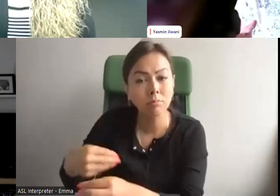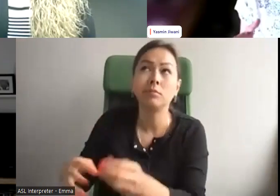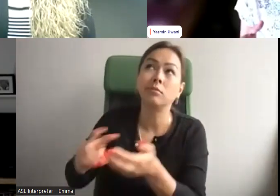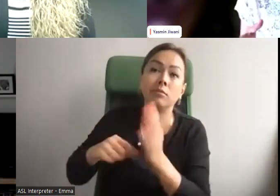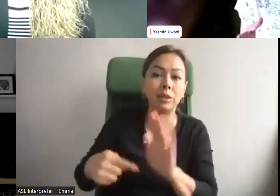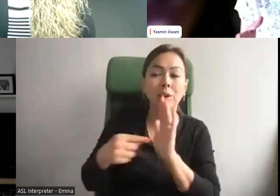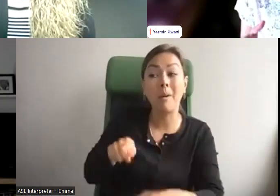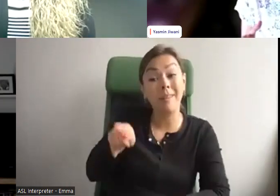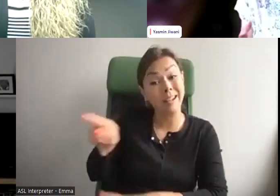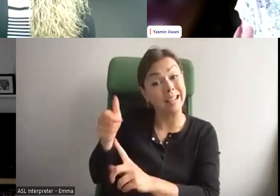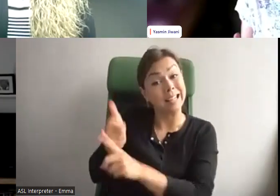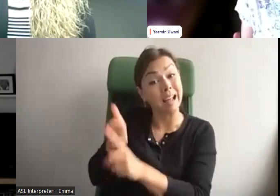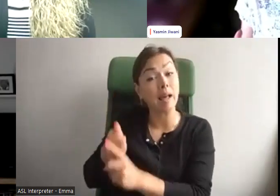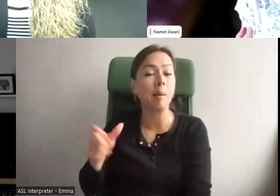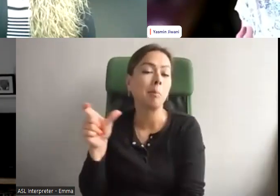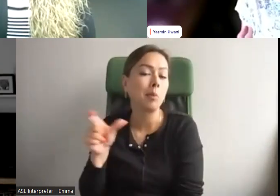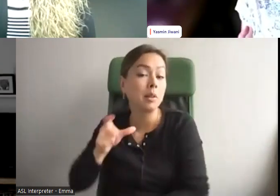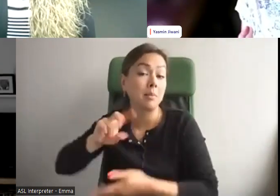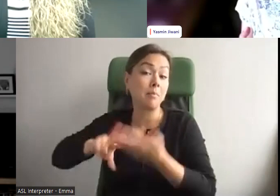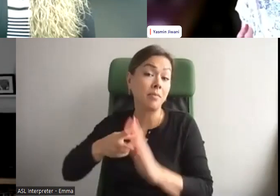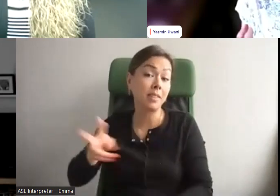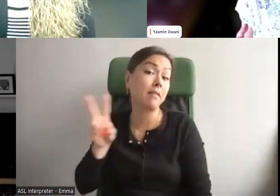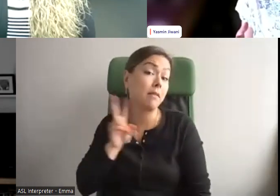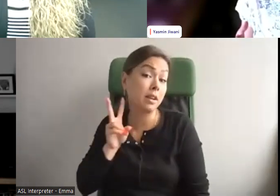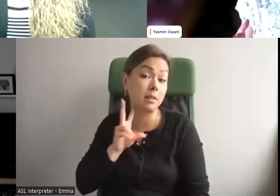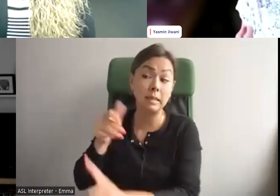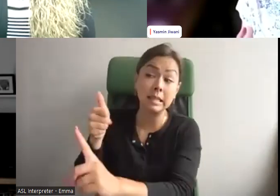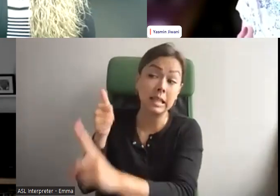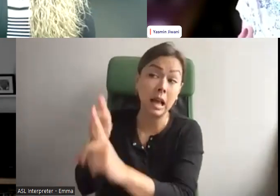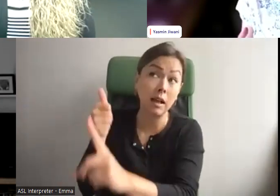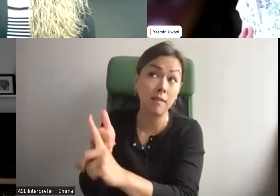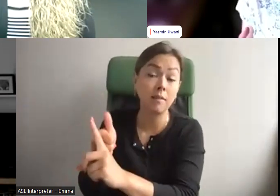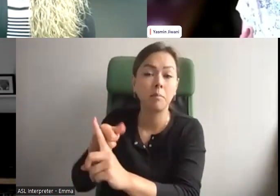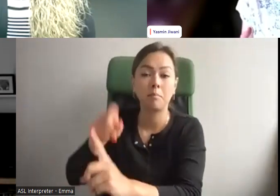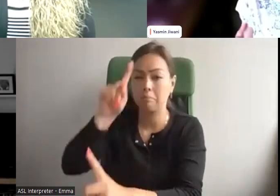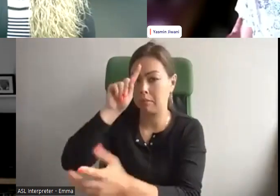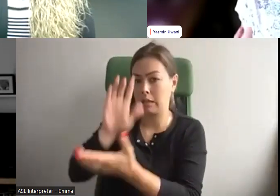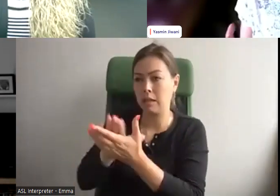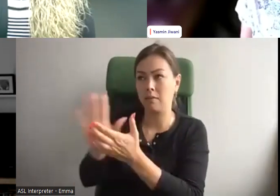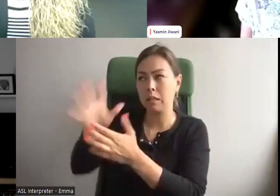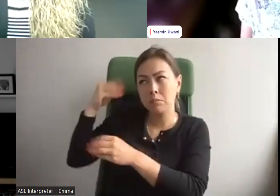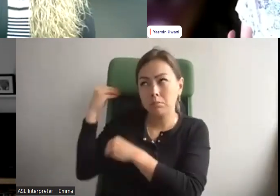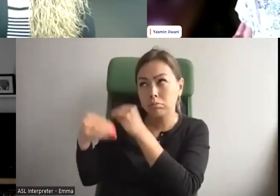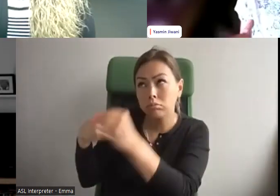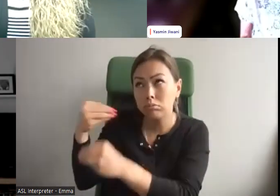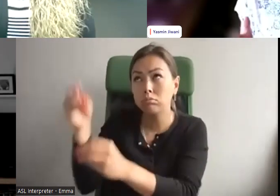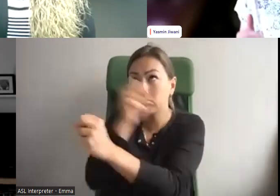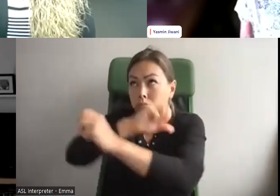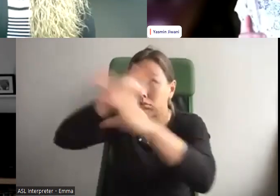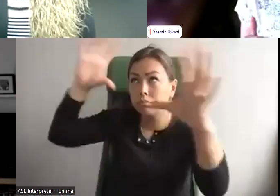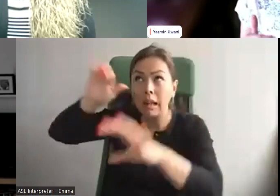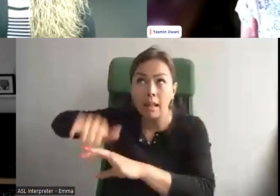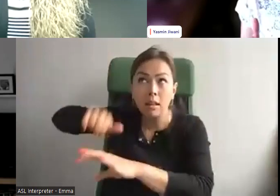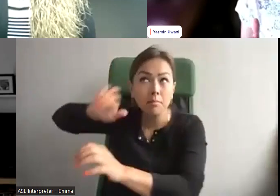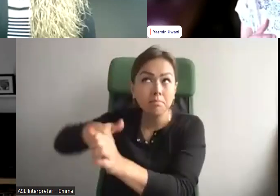therefore, the victim believed, or the perpetrators believed in this honor tradition, and that's why they did it, without